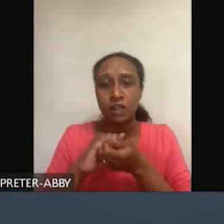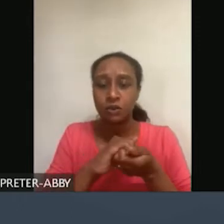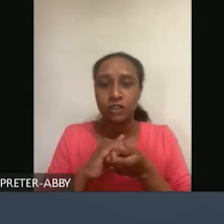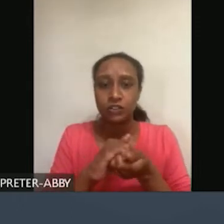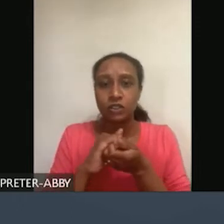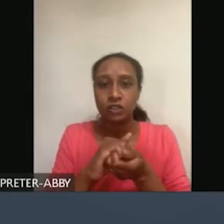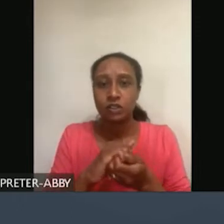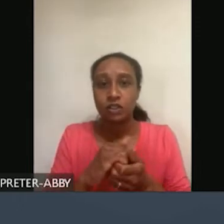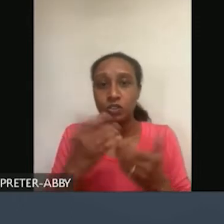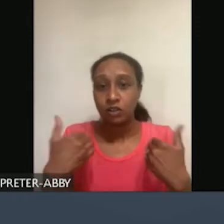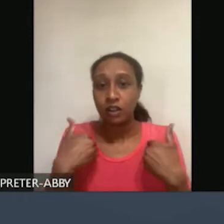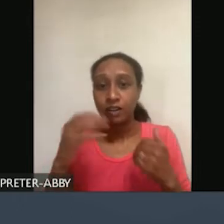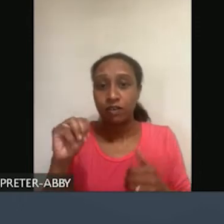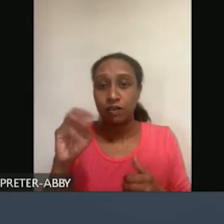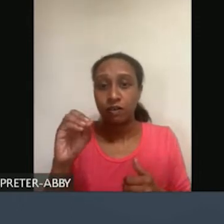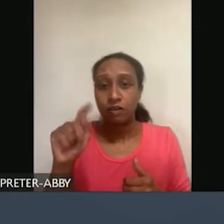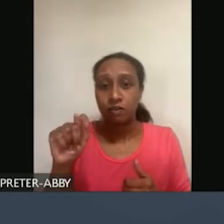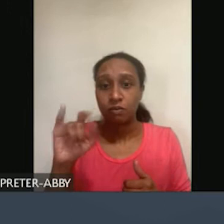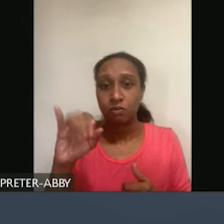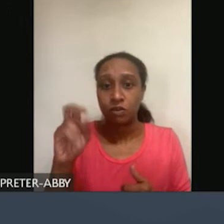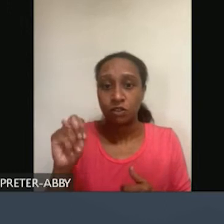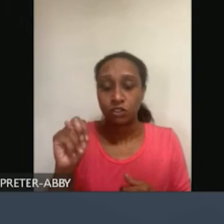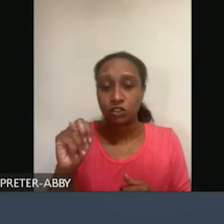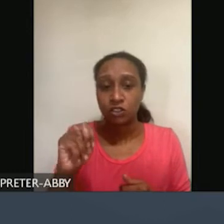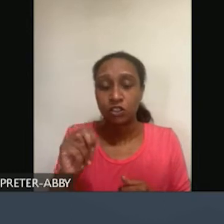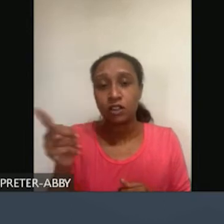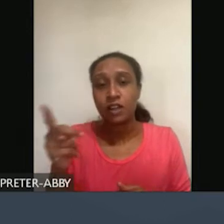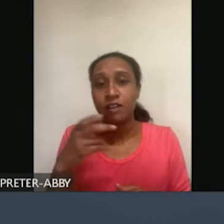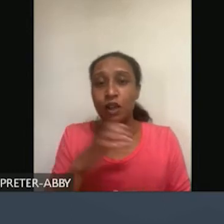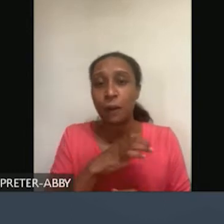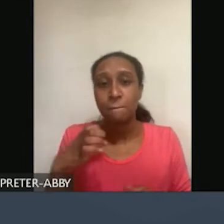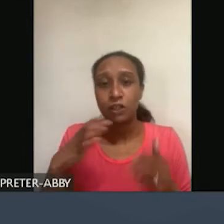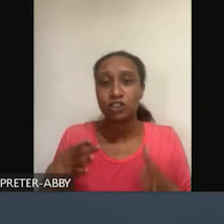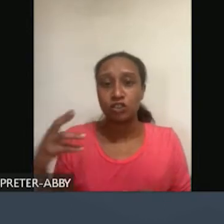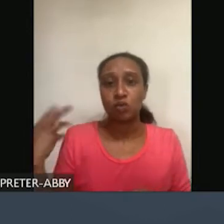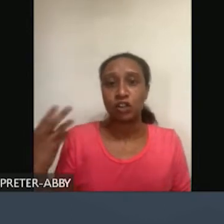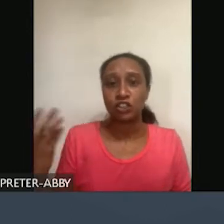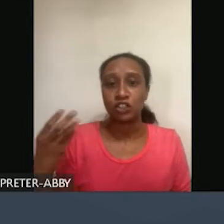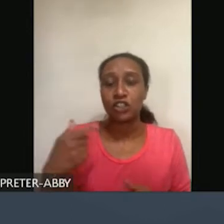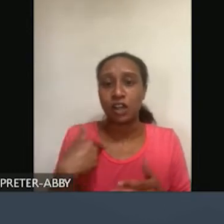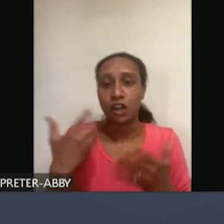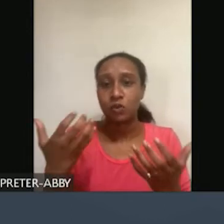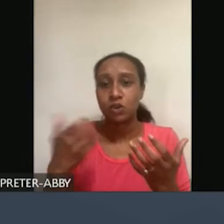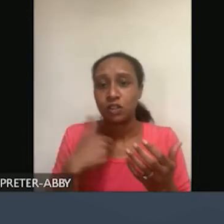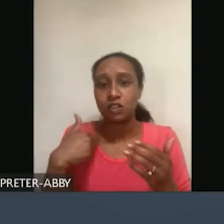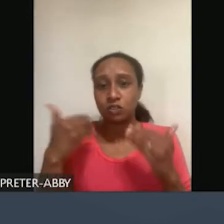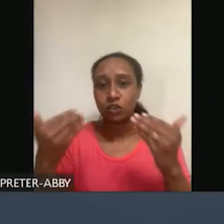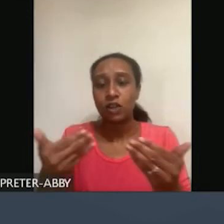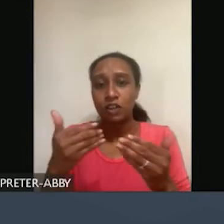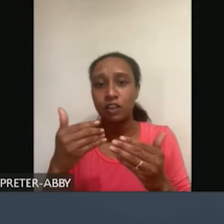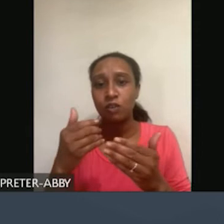a motion? Madam Chair, it's Commissioner Washington. I move that we approve the request for